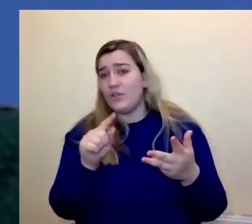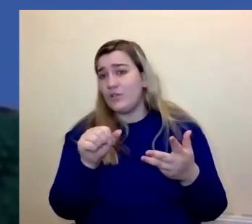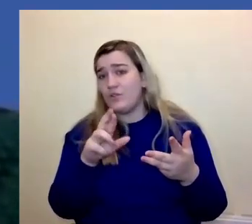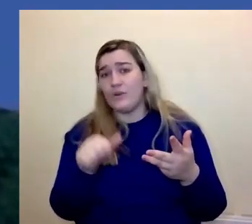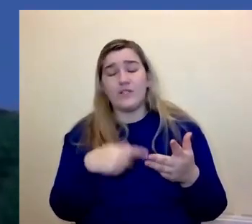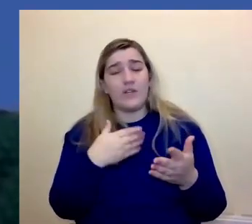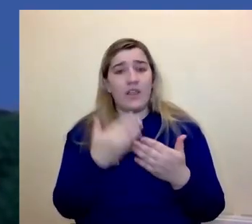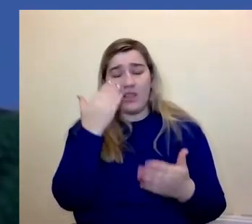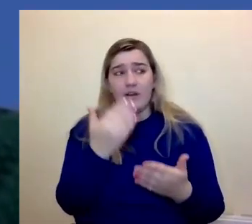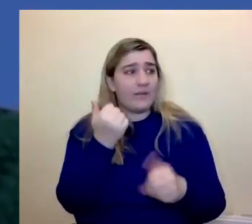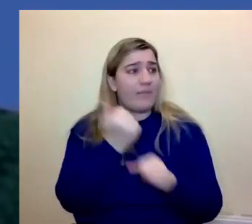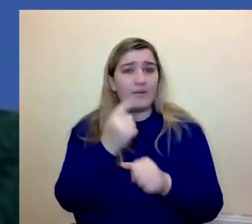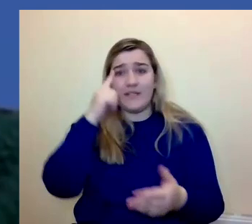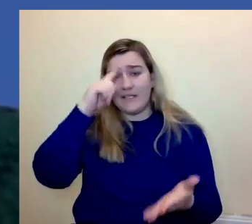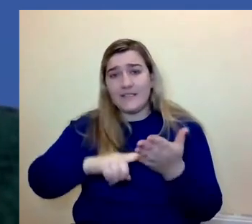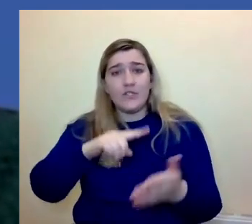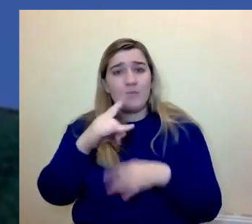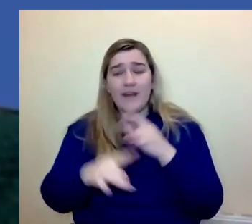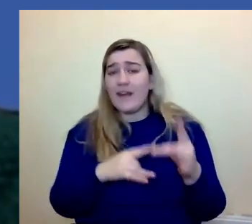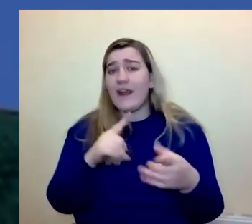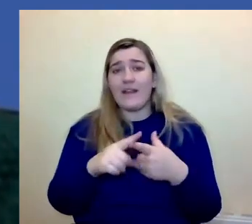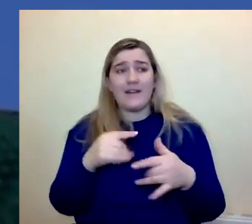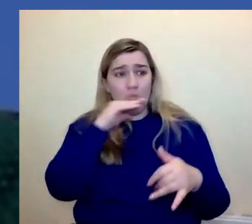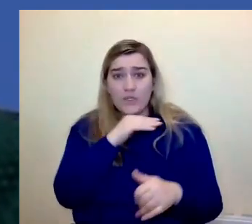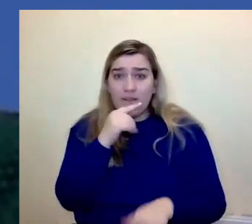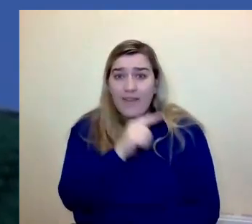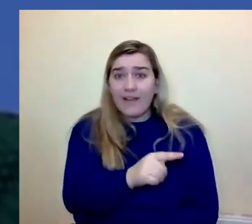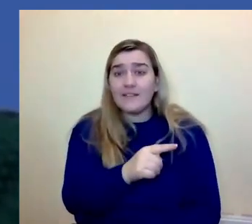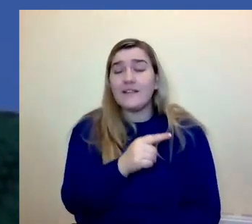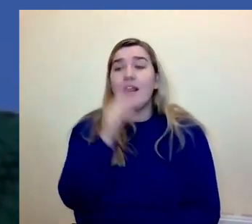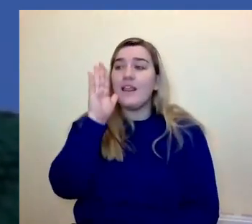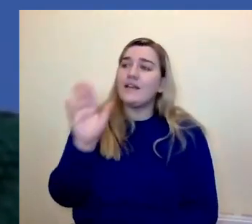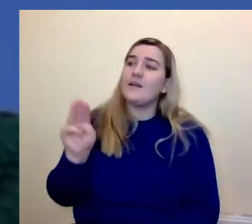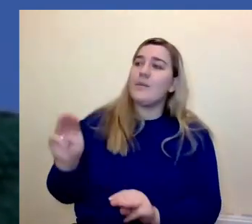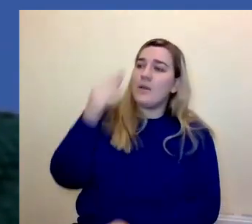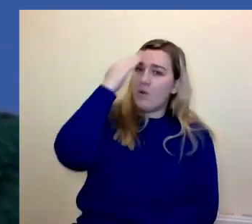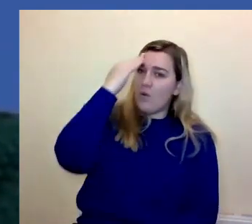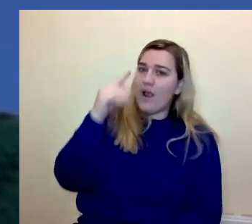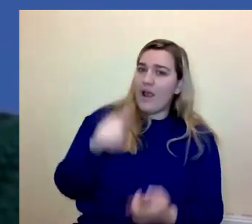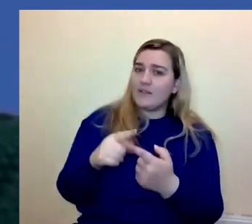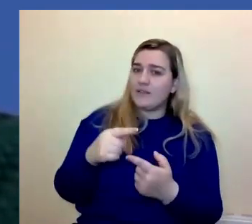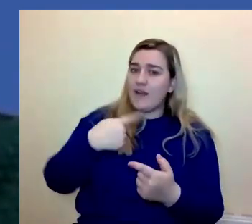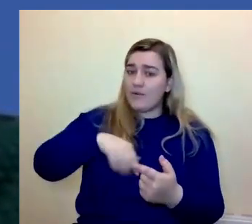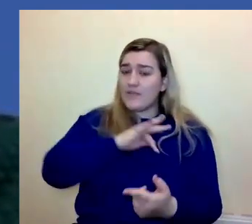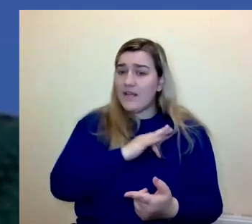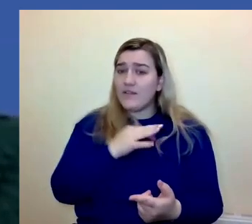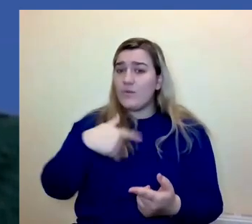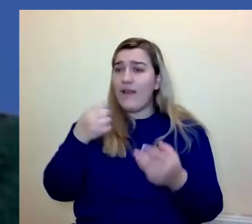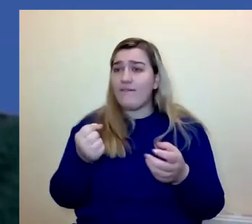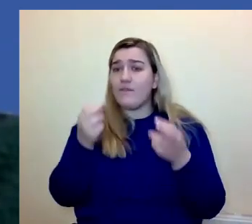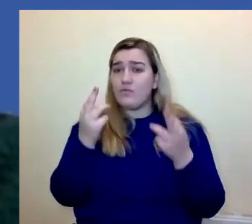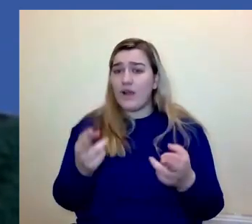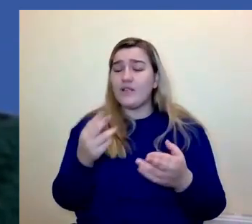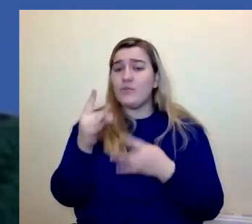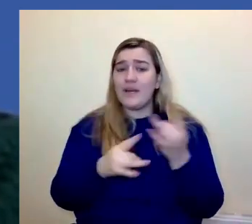of decision making, and letting people know and knowing for ourselves that we have the right to